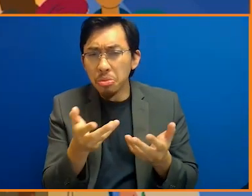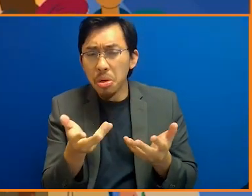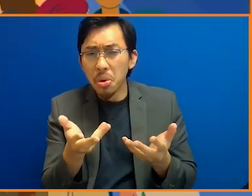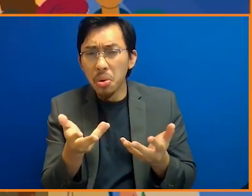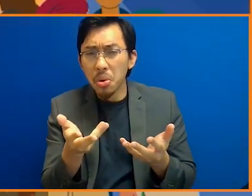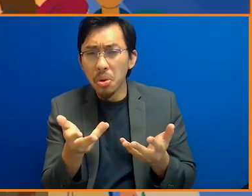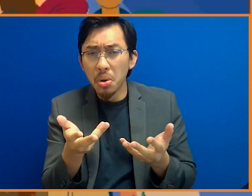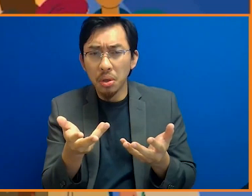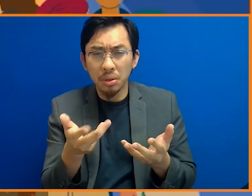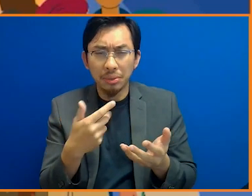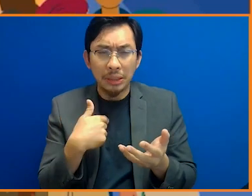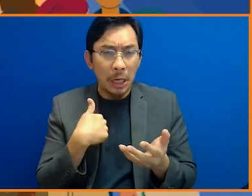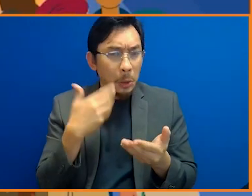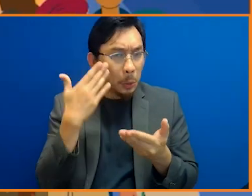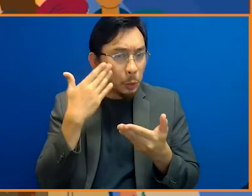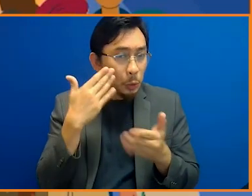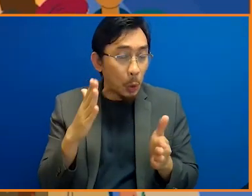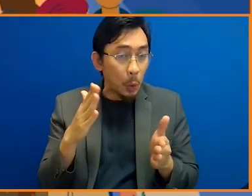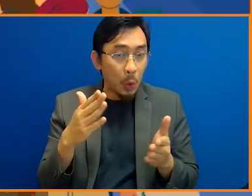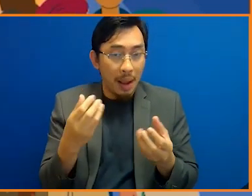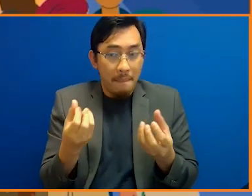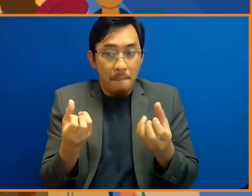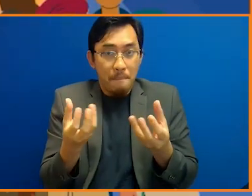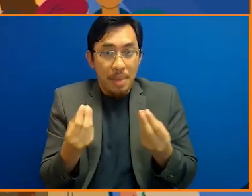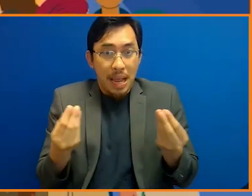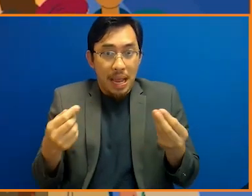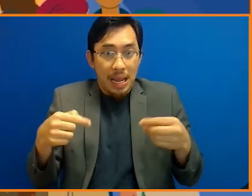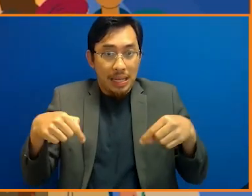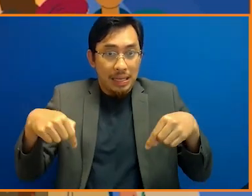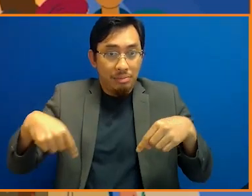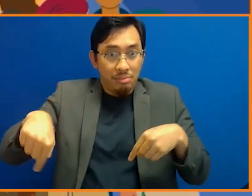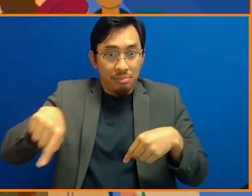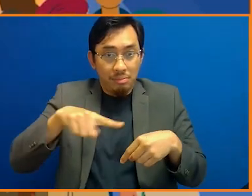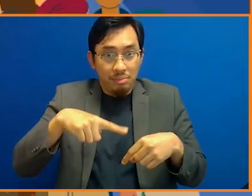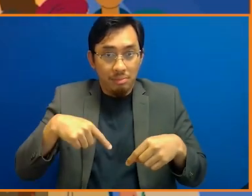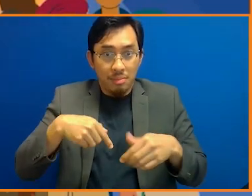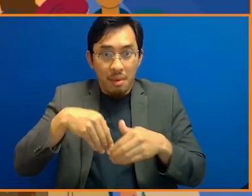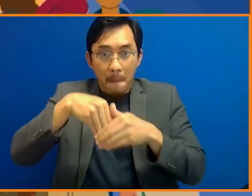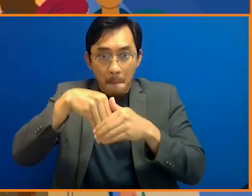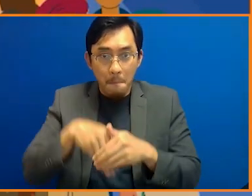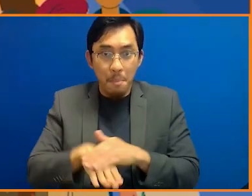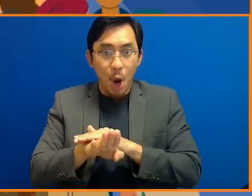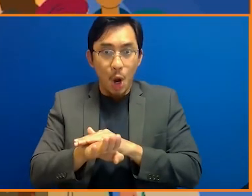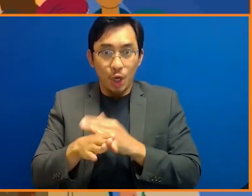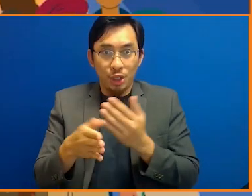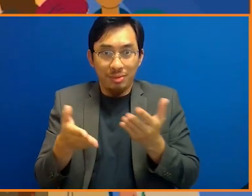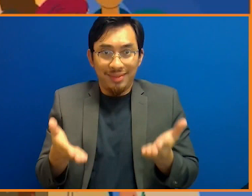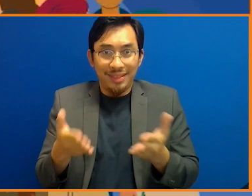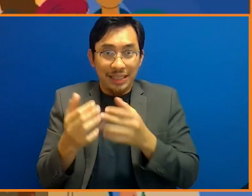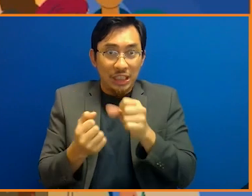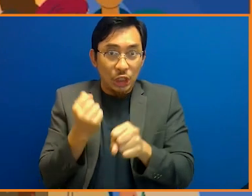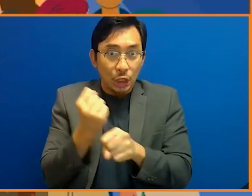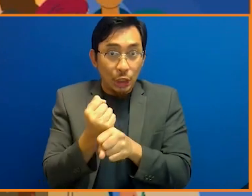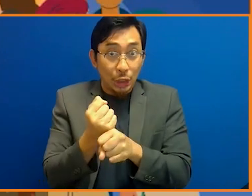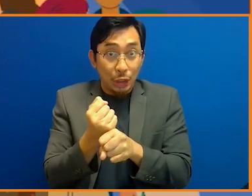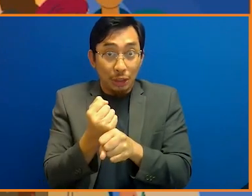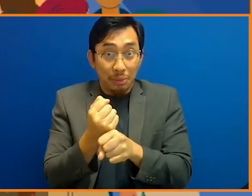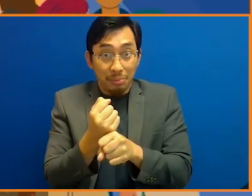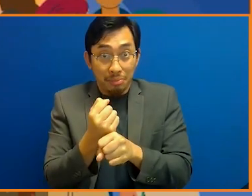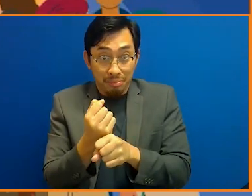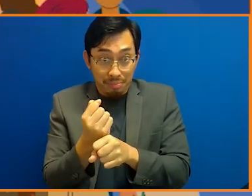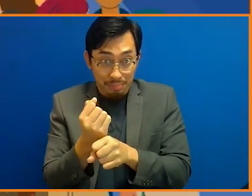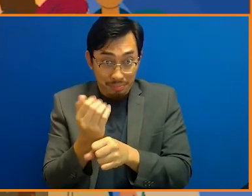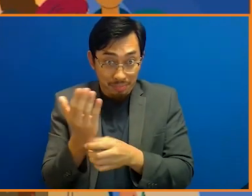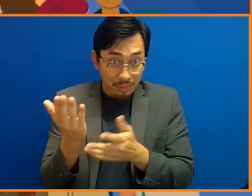Indonesian on site, but I'm sure that most of us we was born more or